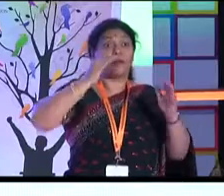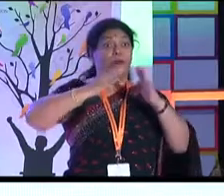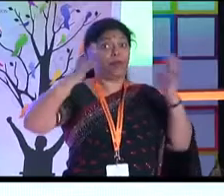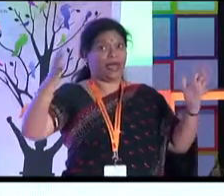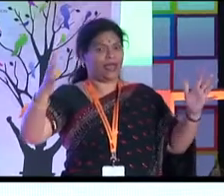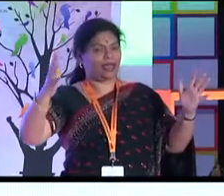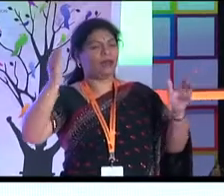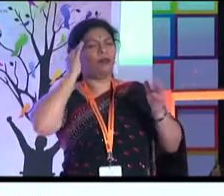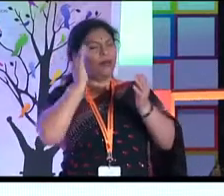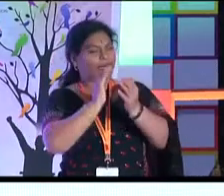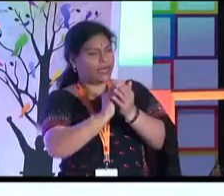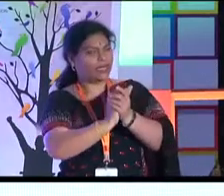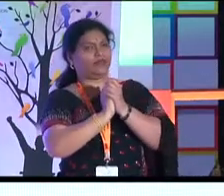believes,